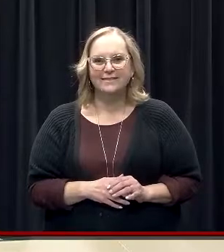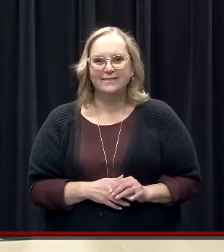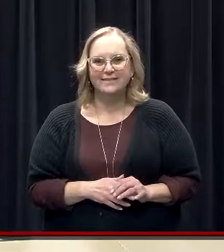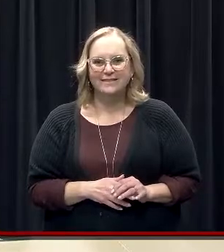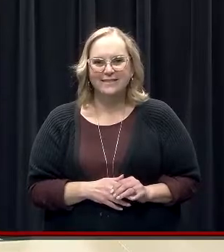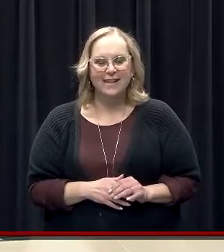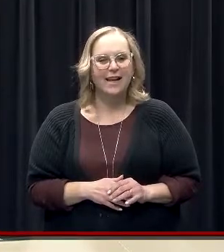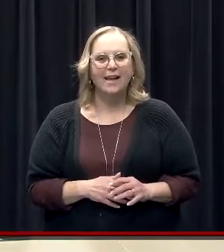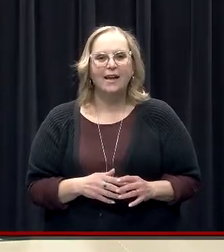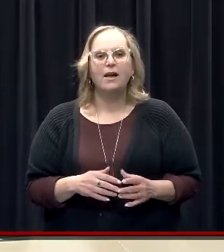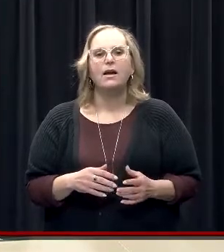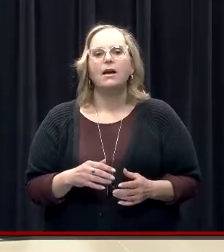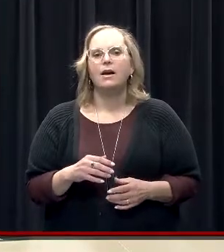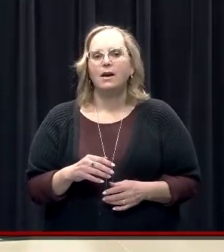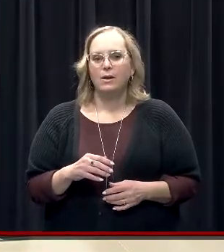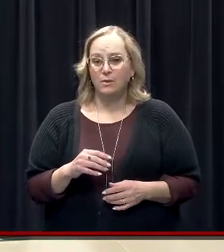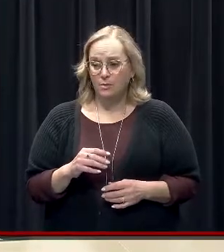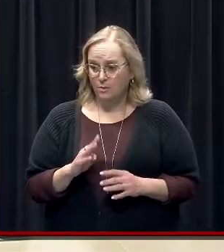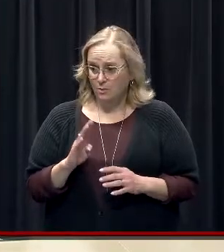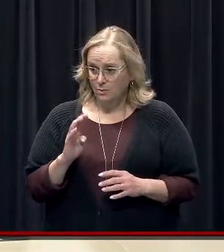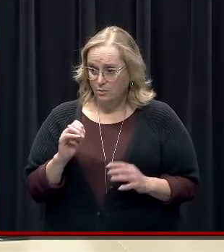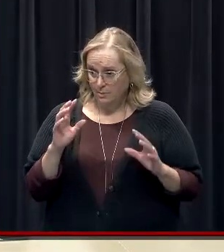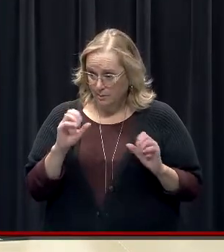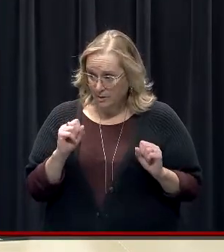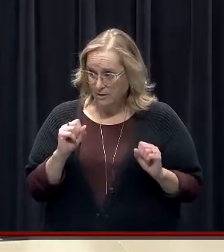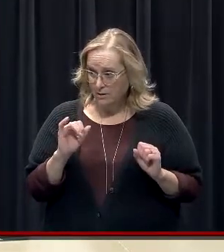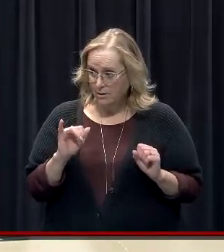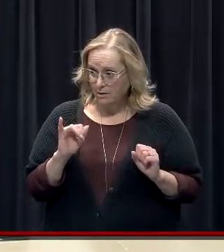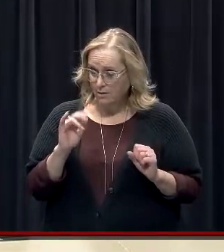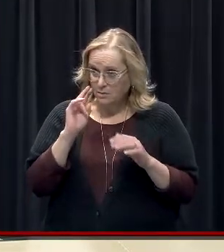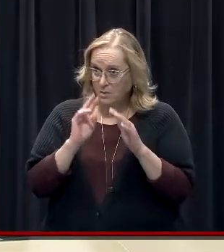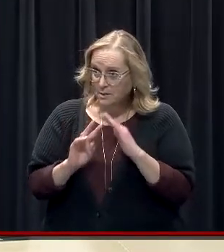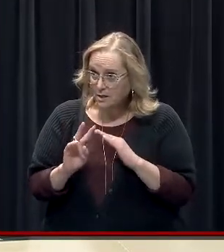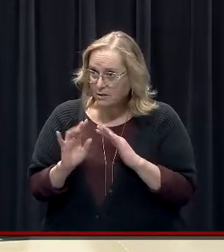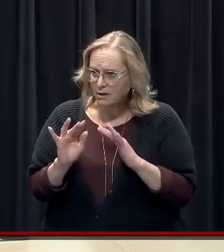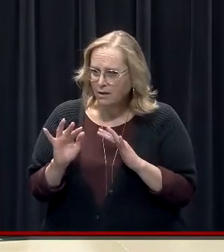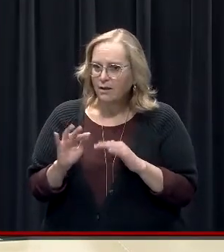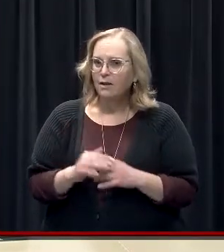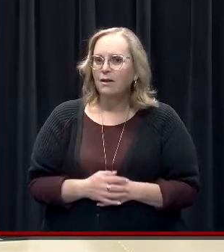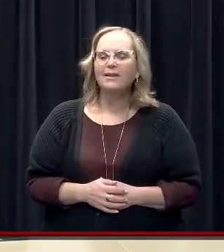To be president, is that what we're, projecting?